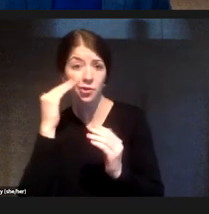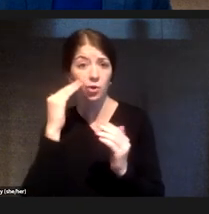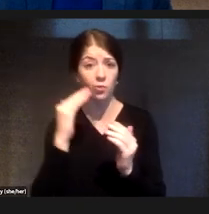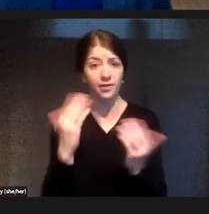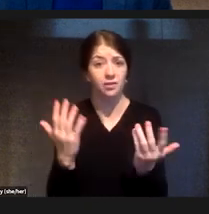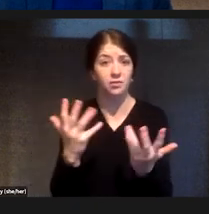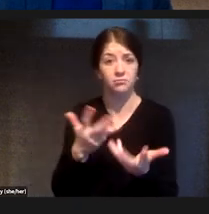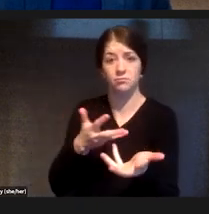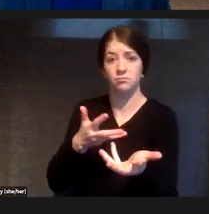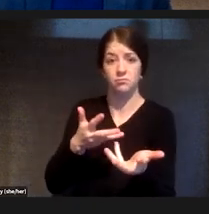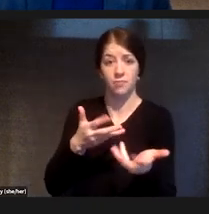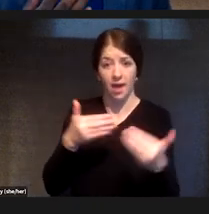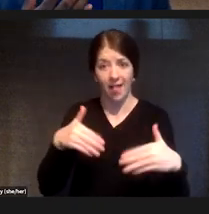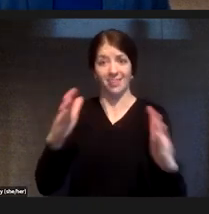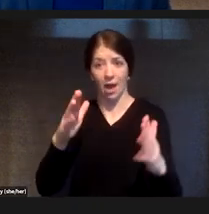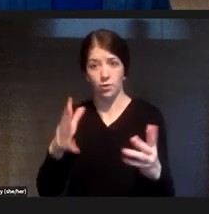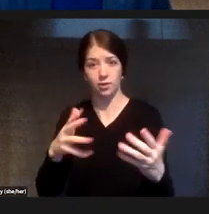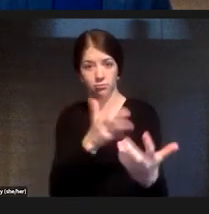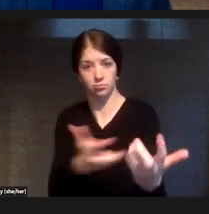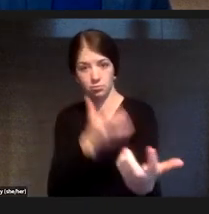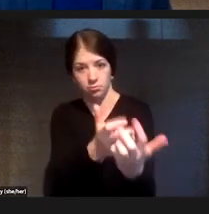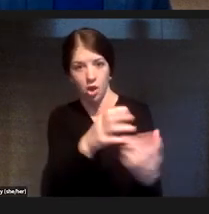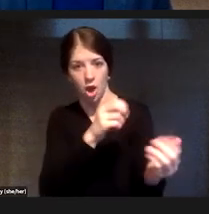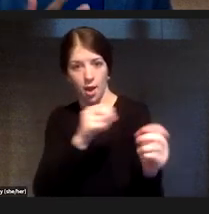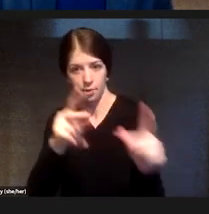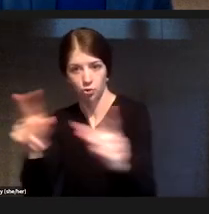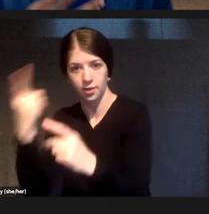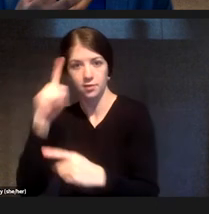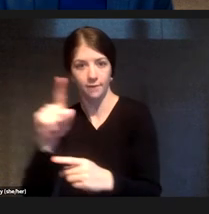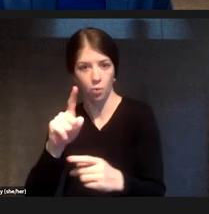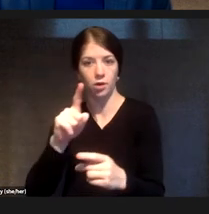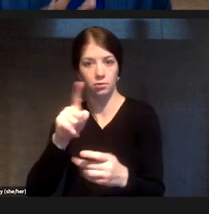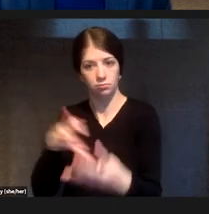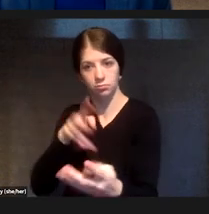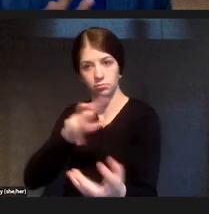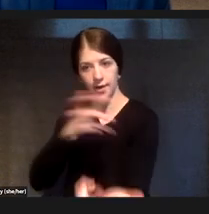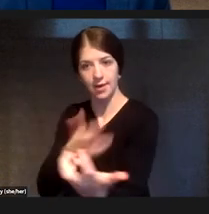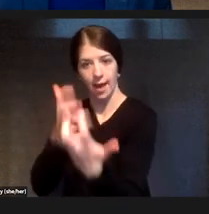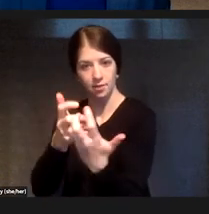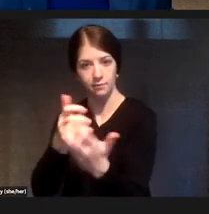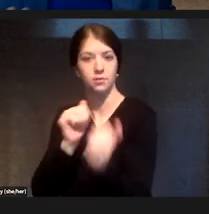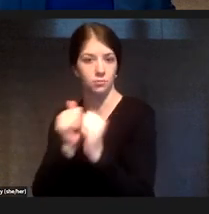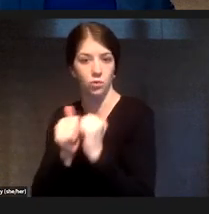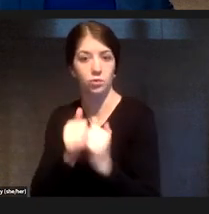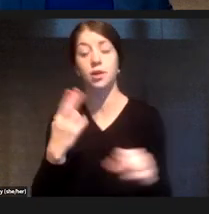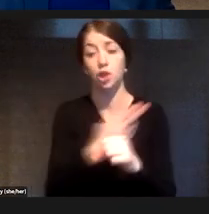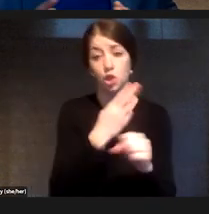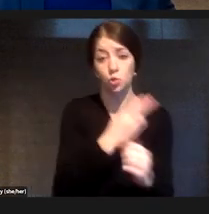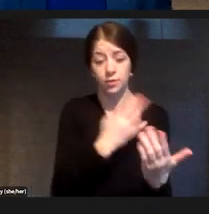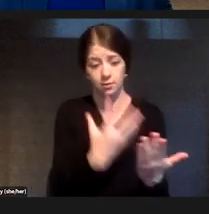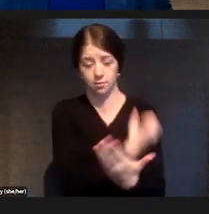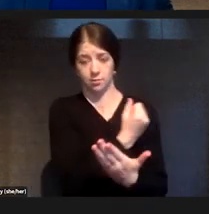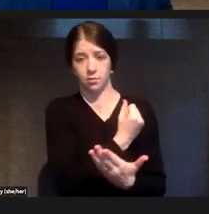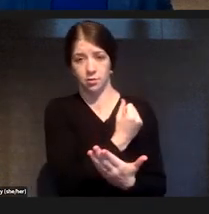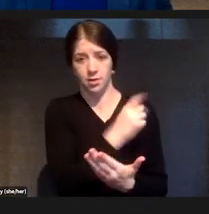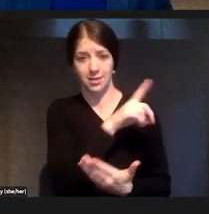well. And so once again, this is not to focus on sport, but it is using sports, health, and wellness. It's using disability as